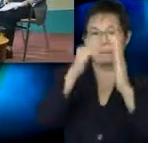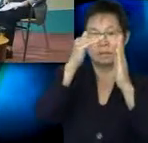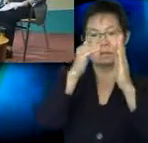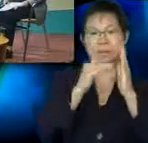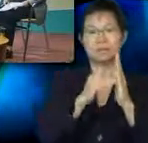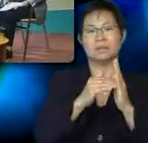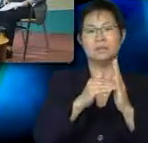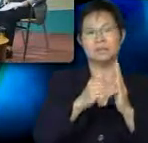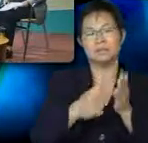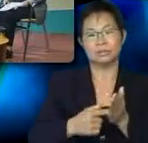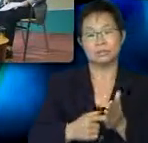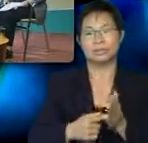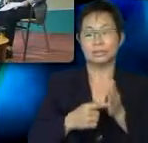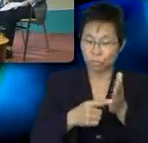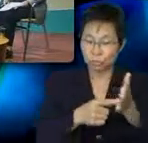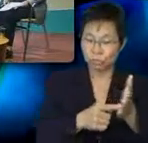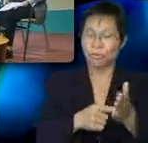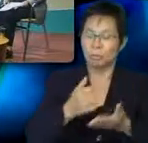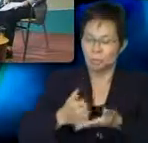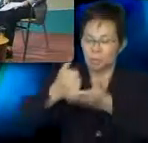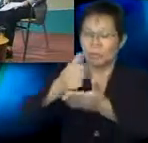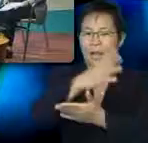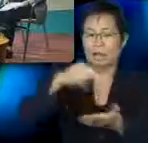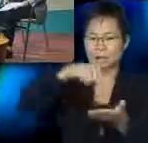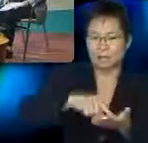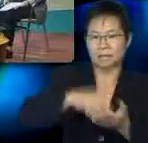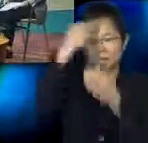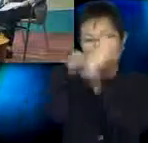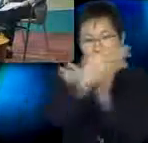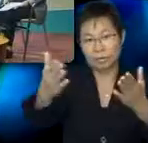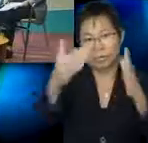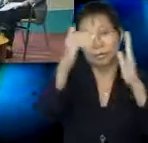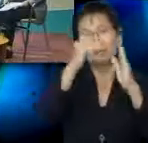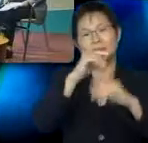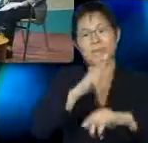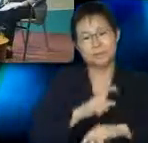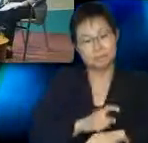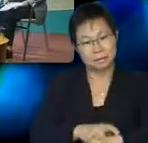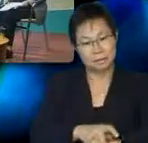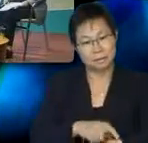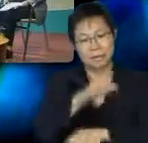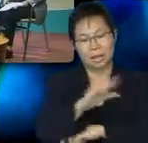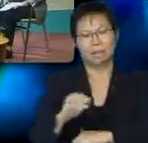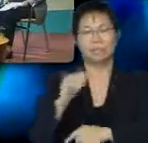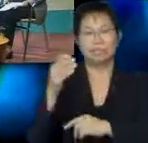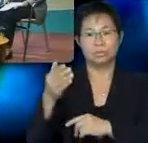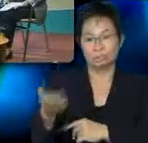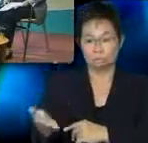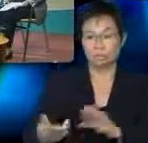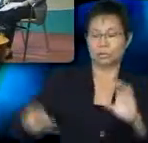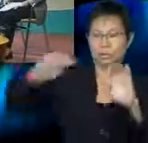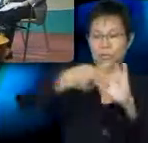shown you would be helpful, and that this would be an informative session, and you will join